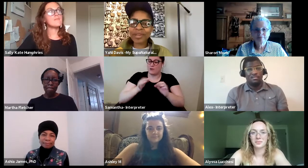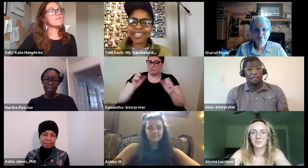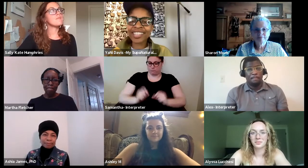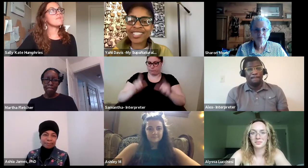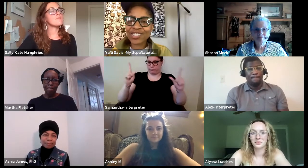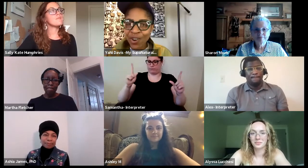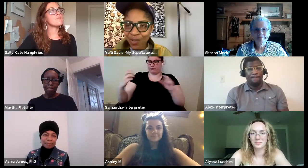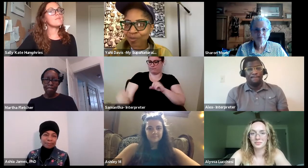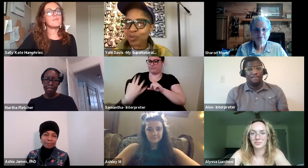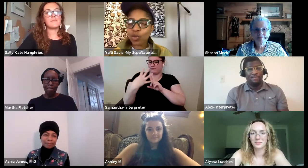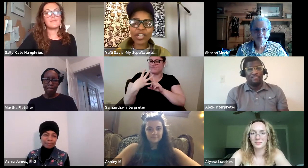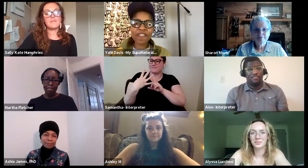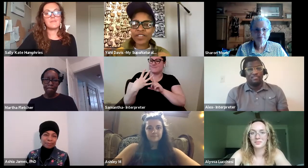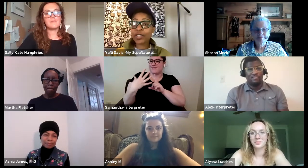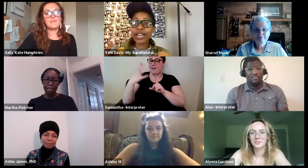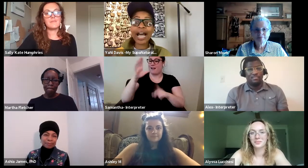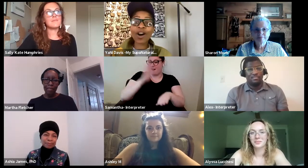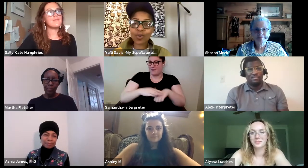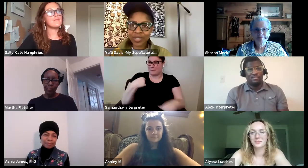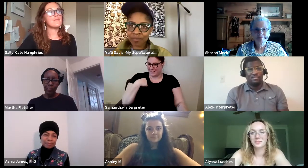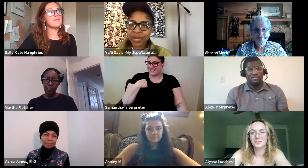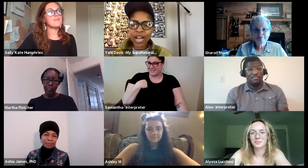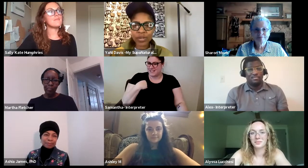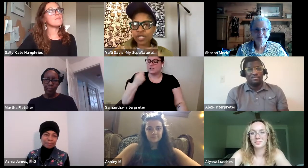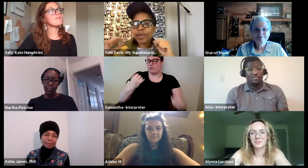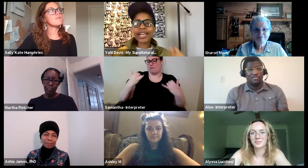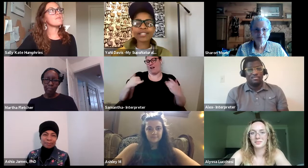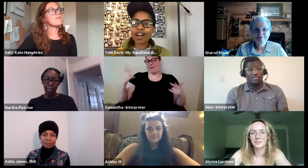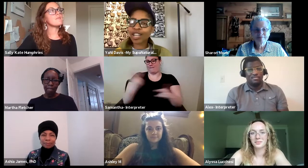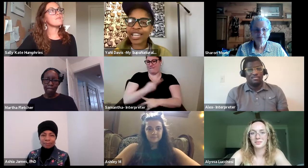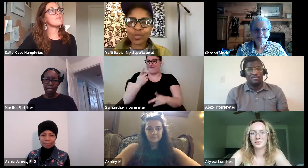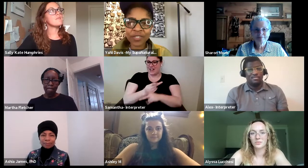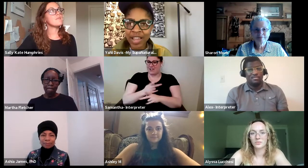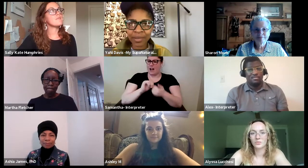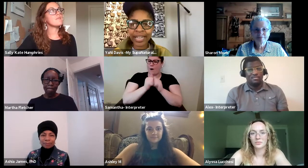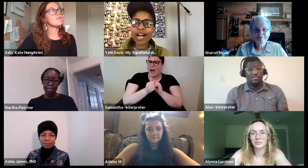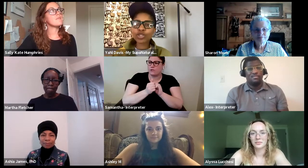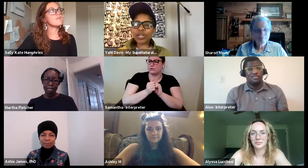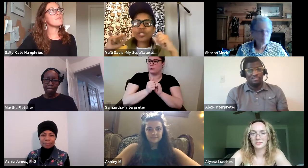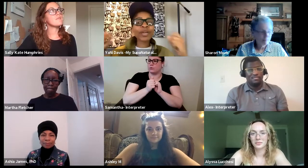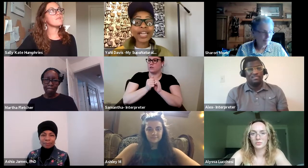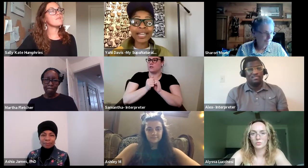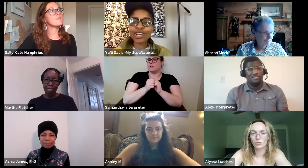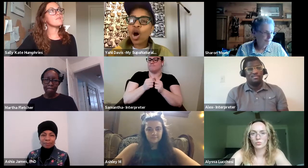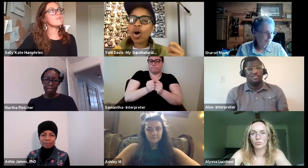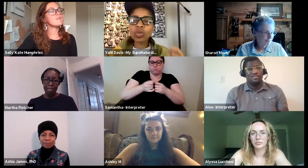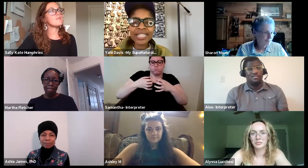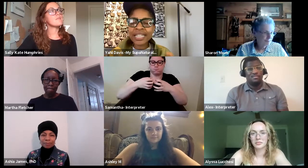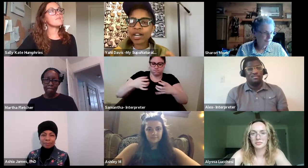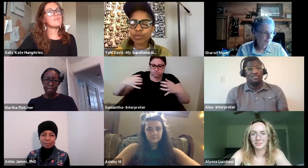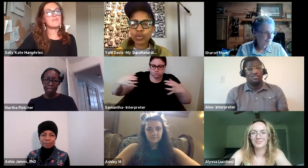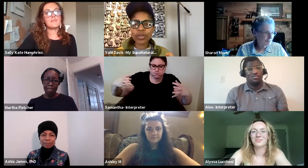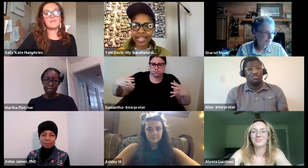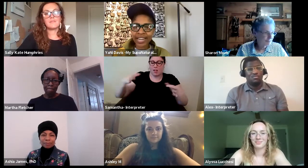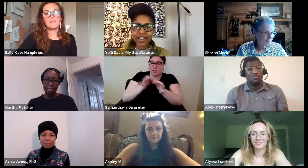on Samantha. So we are figuring out how to expand our language, family, how to expand